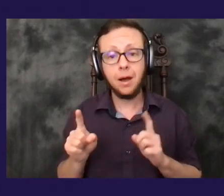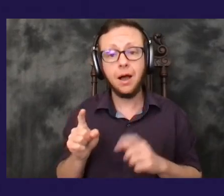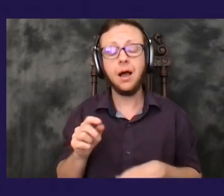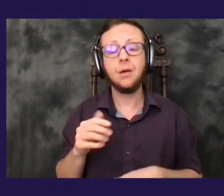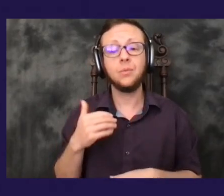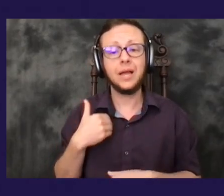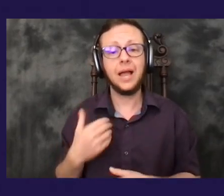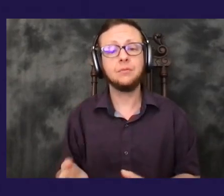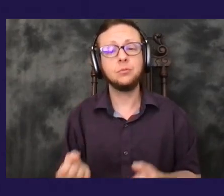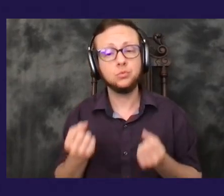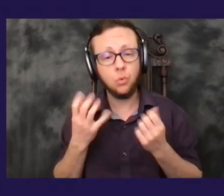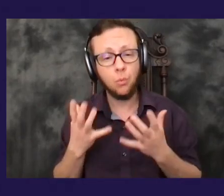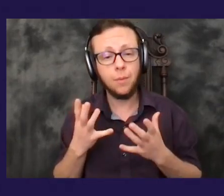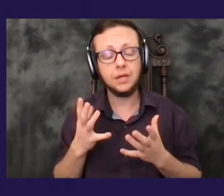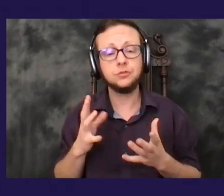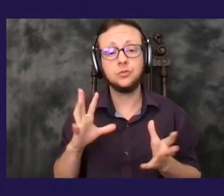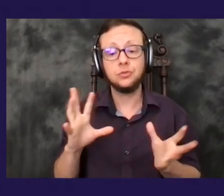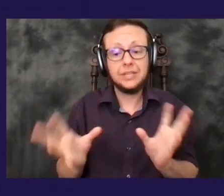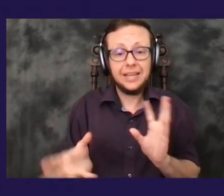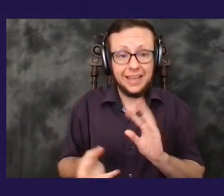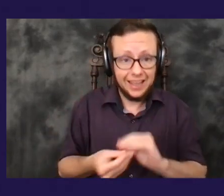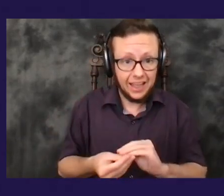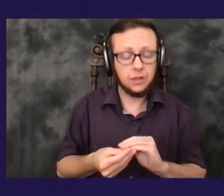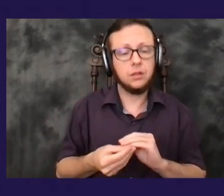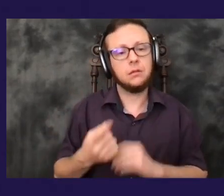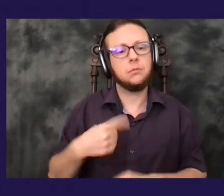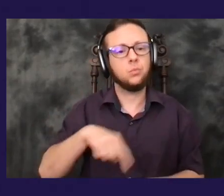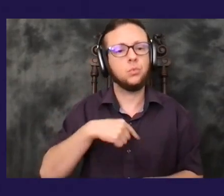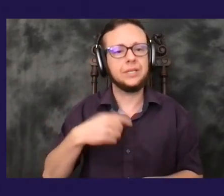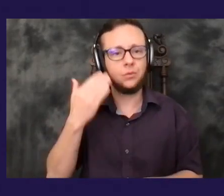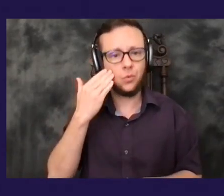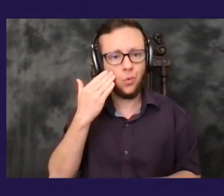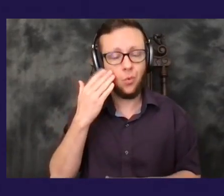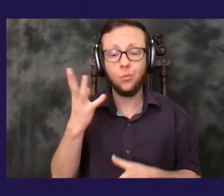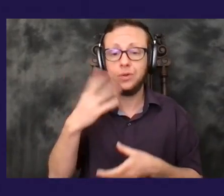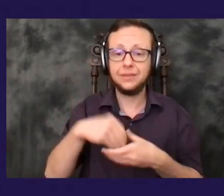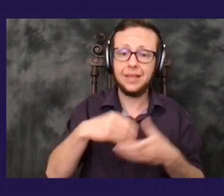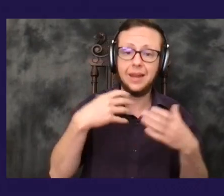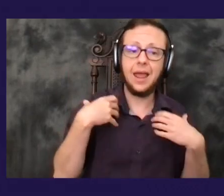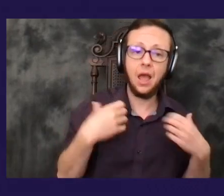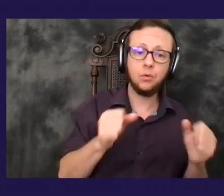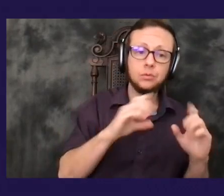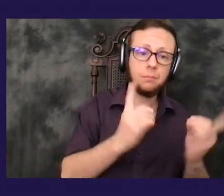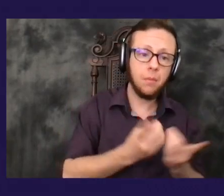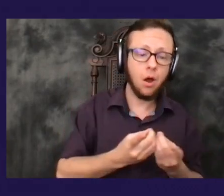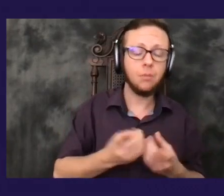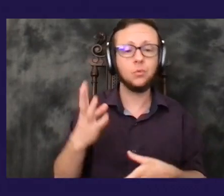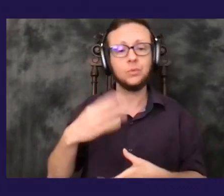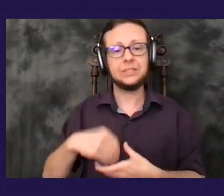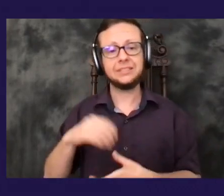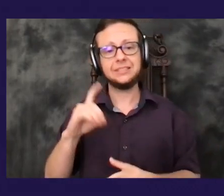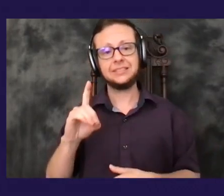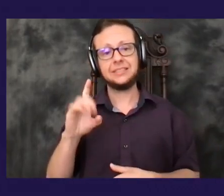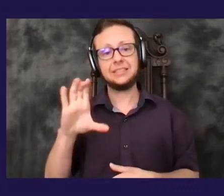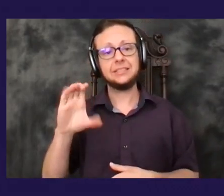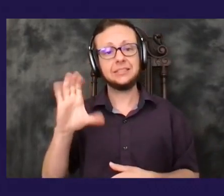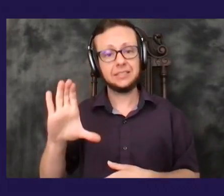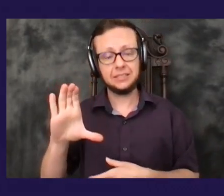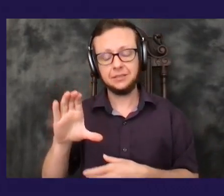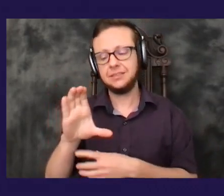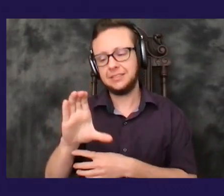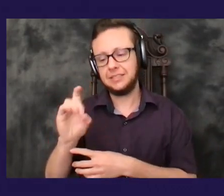we collectively know. And even within the health department, within CDC, there's so many people who